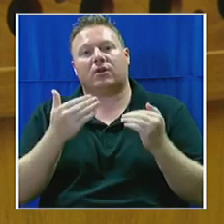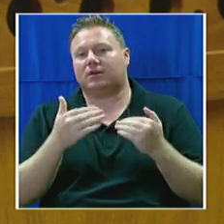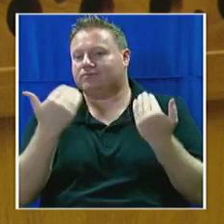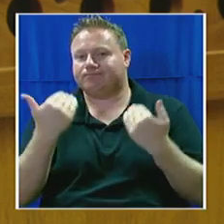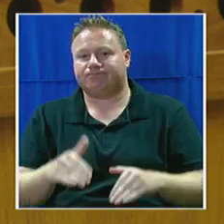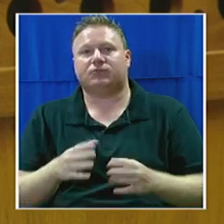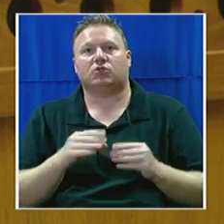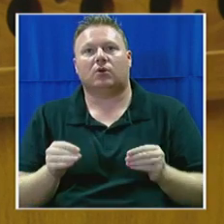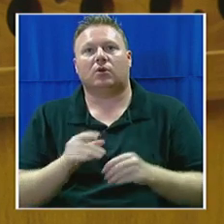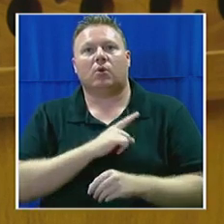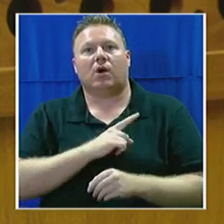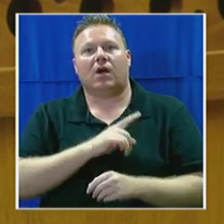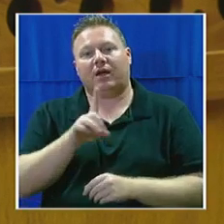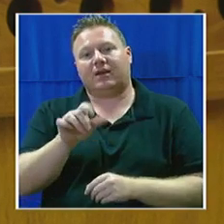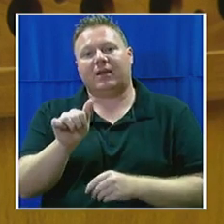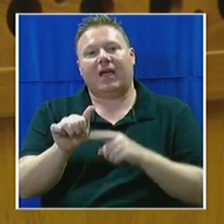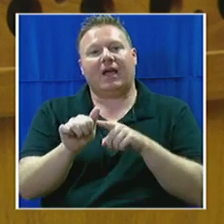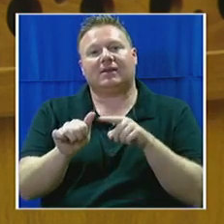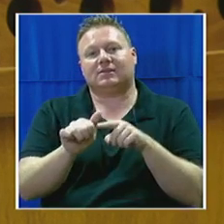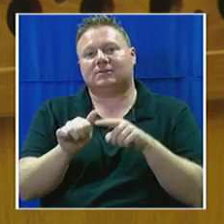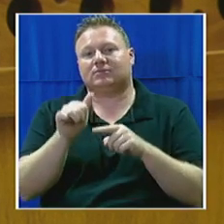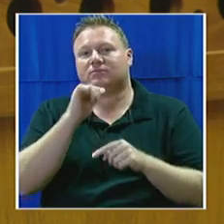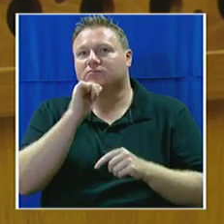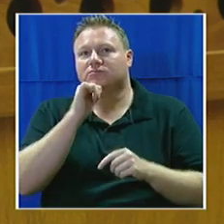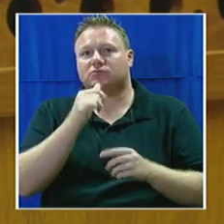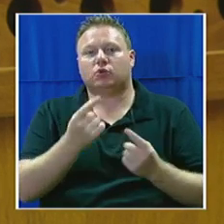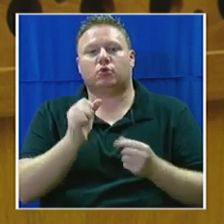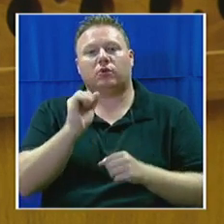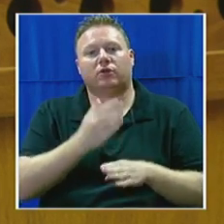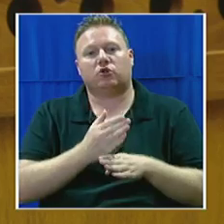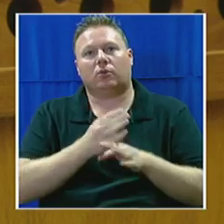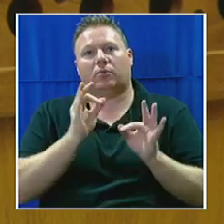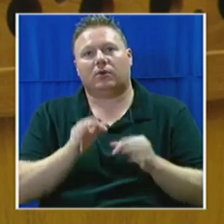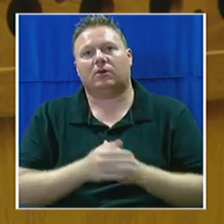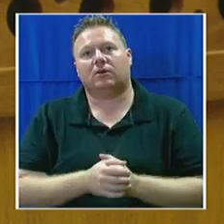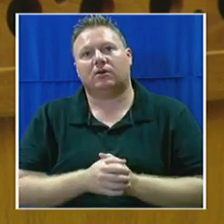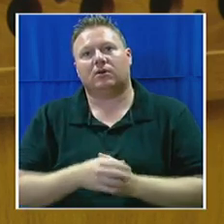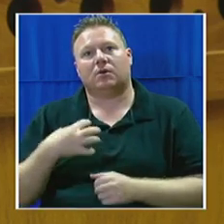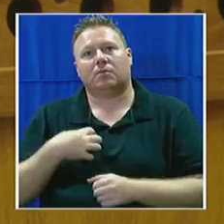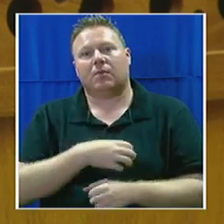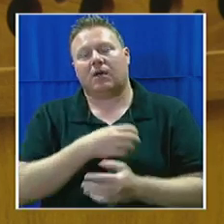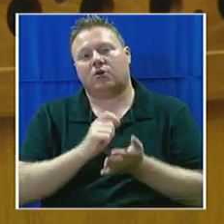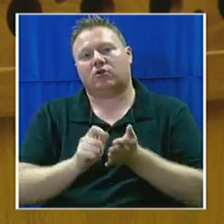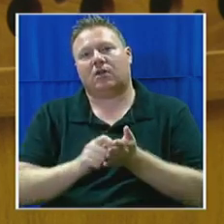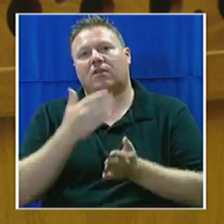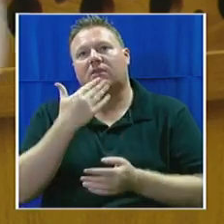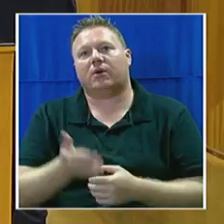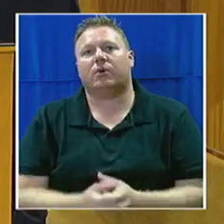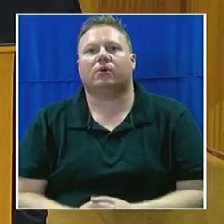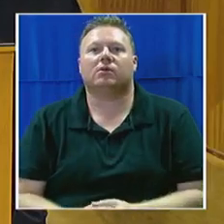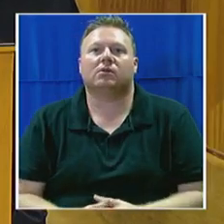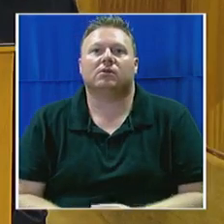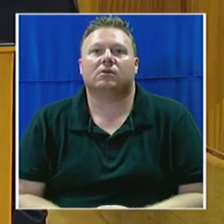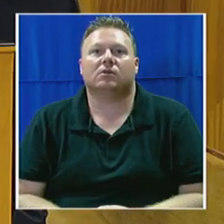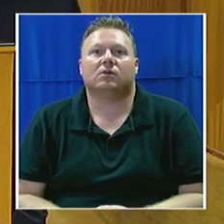to democratic alliances and competency. Thank you, Honourable that led Member. to the resignation of the mayor. Thank you very much.